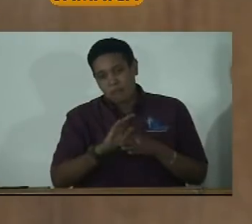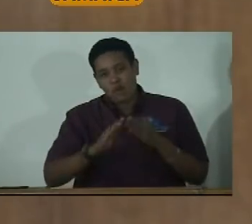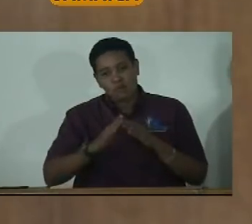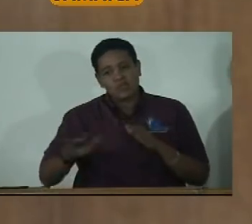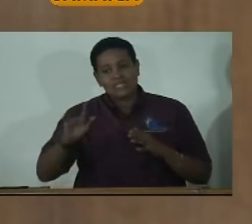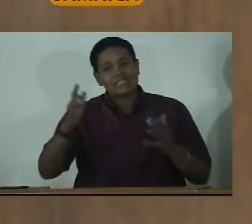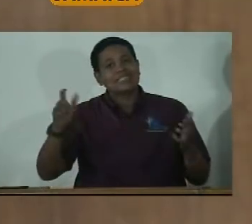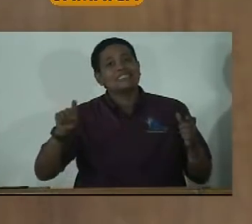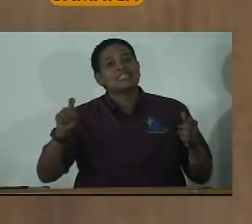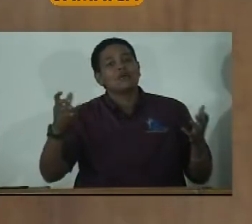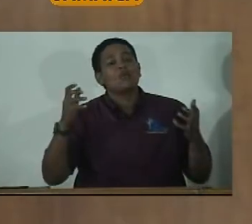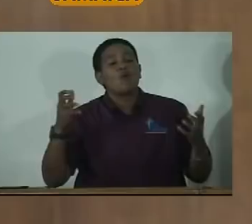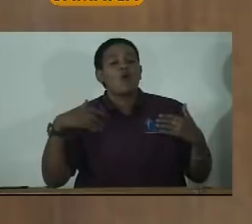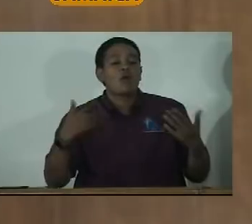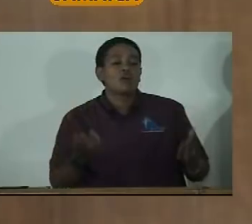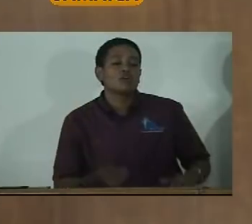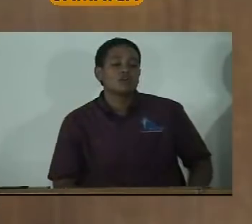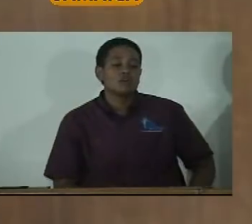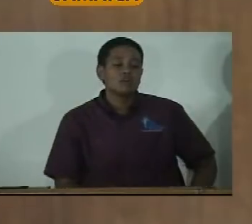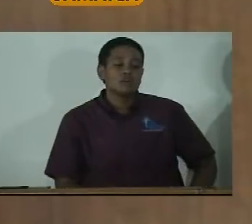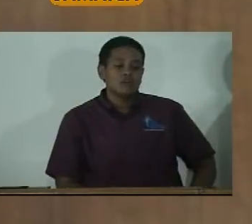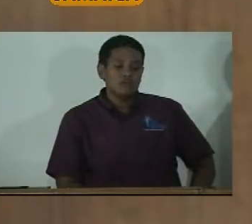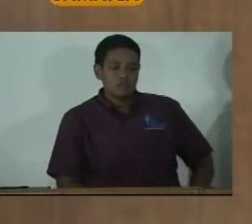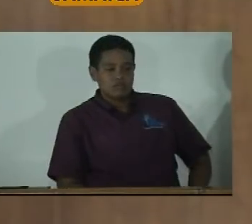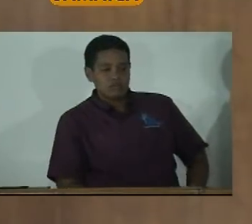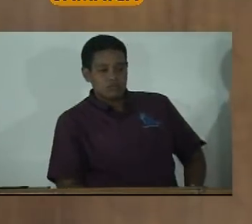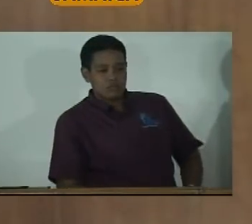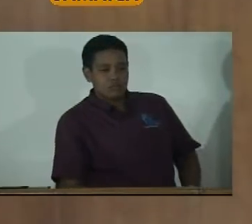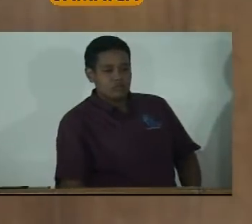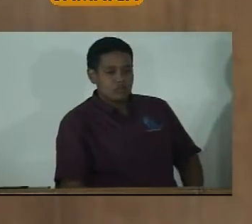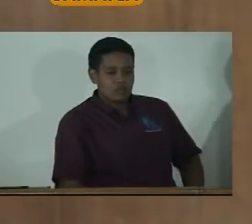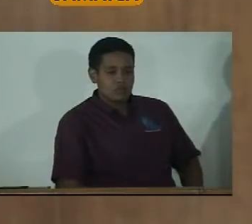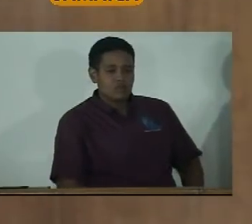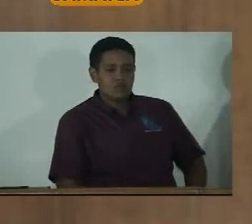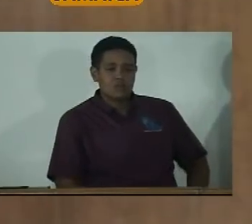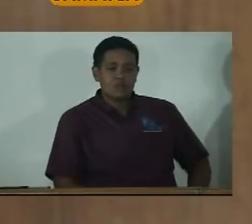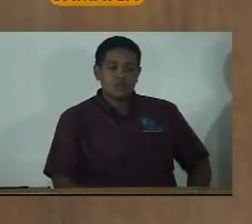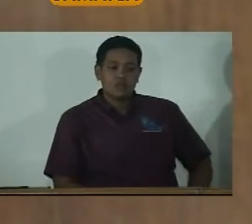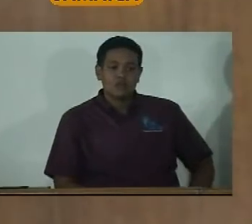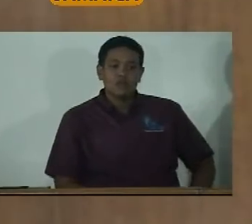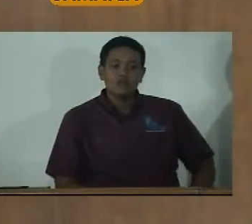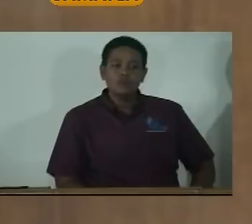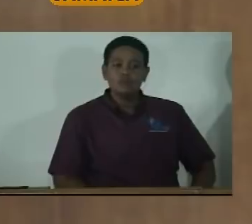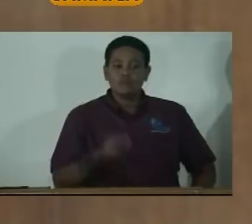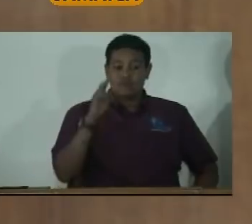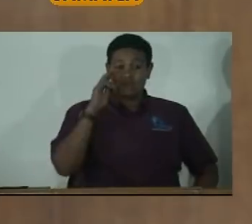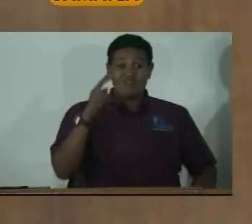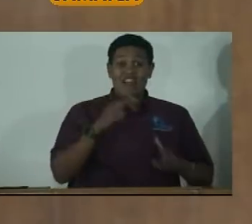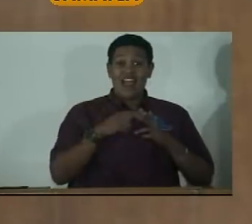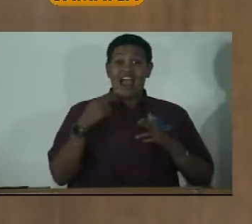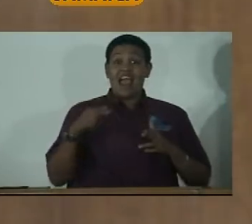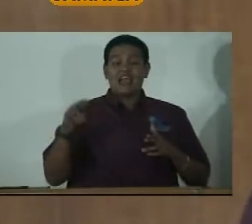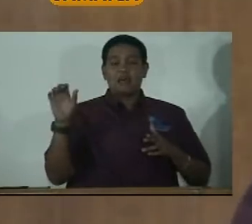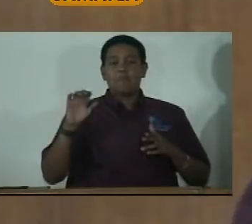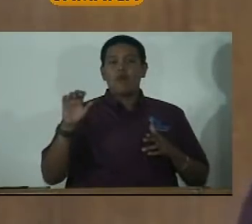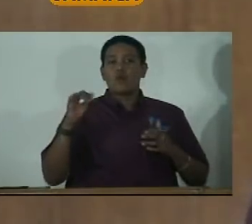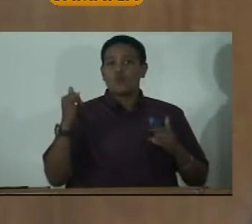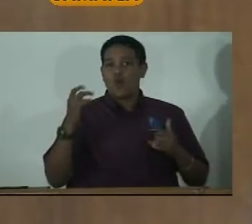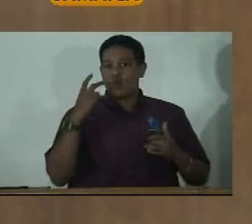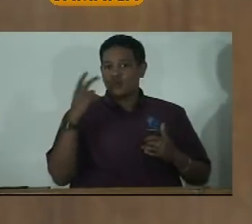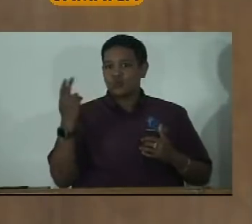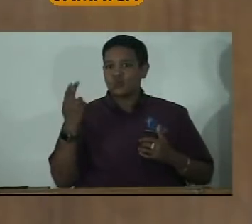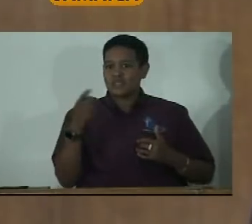We're looking at it for egg powder now. It's used in the baking sector. We're looking at it for honey now.